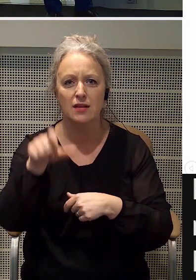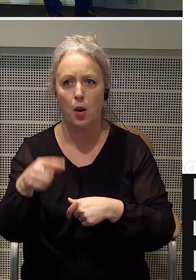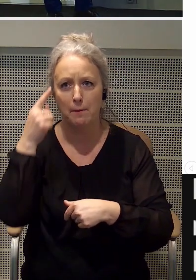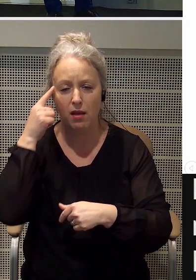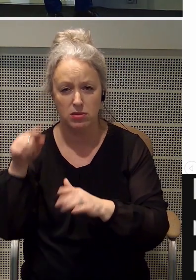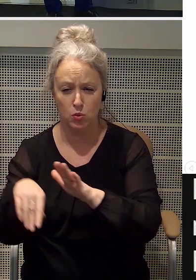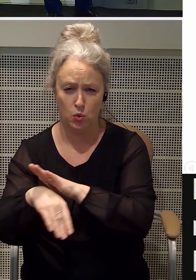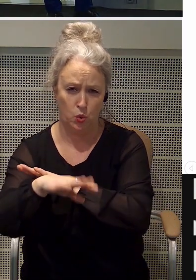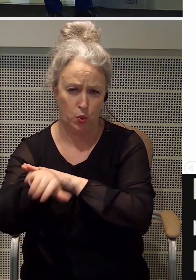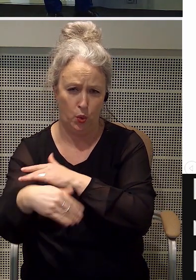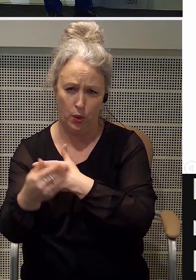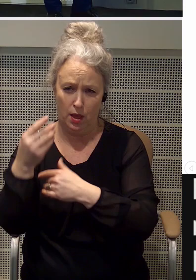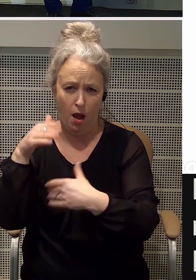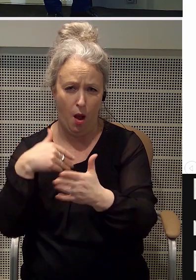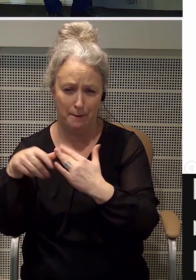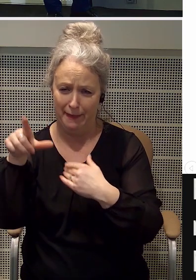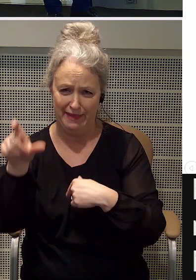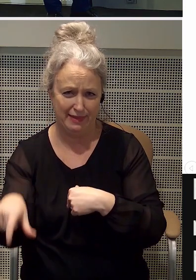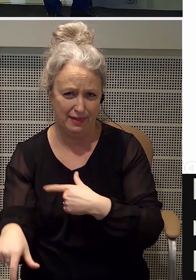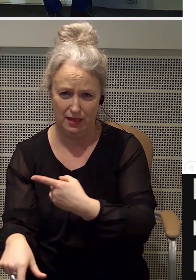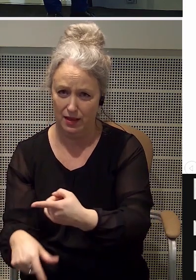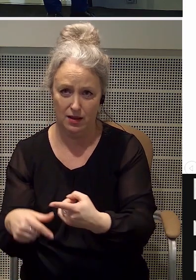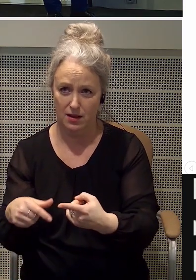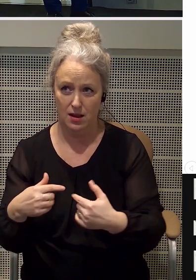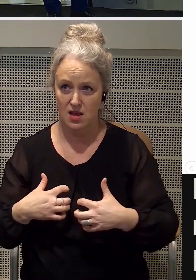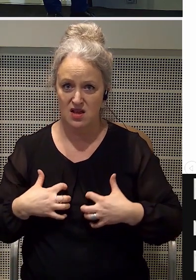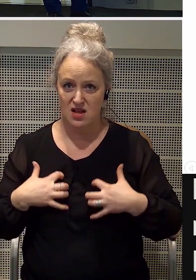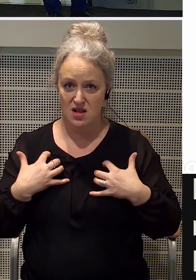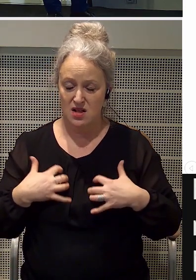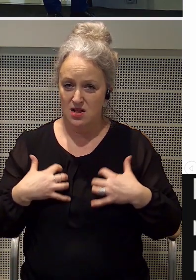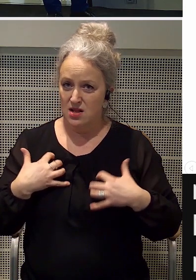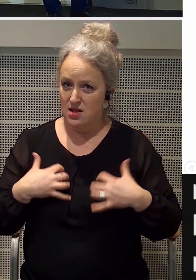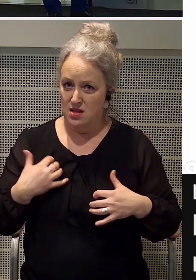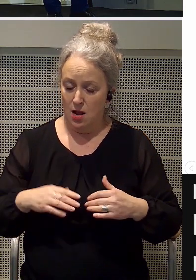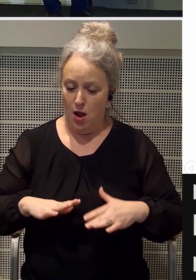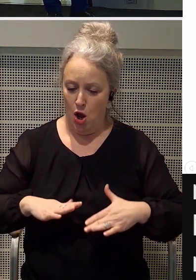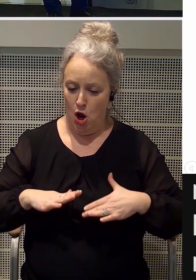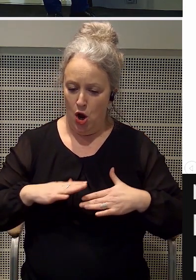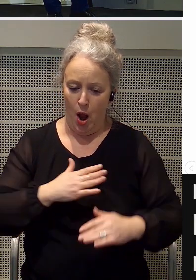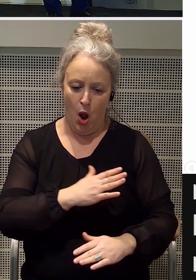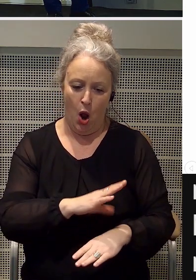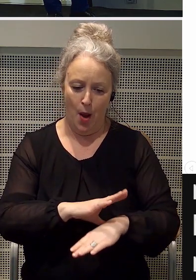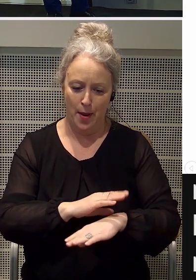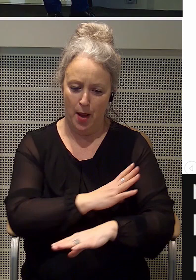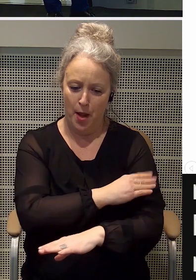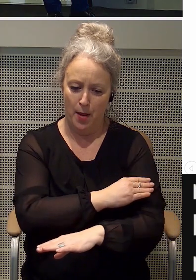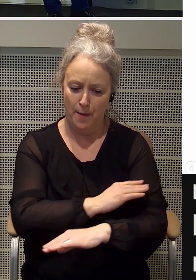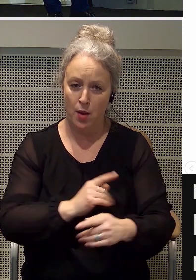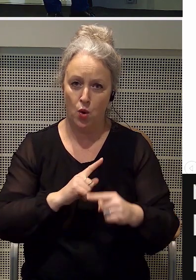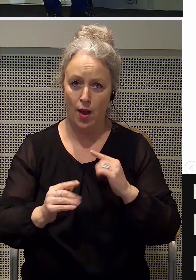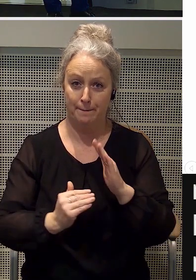when people say that they are just pointless bureaucrats doing their job or not doing their job.